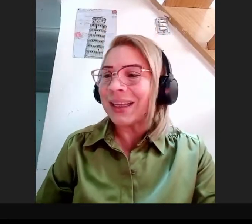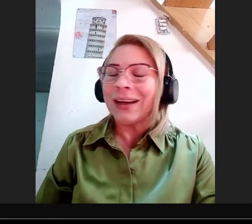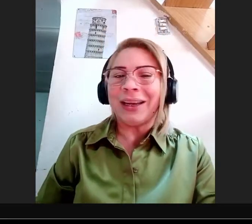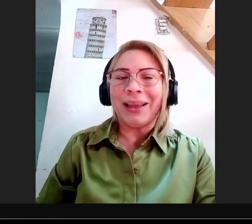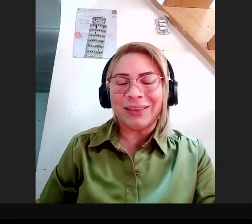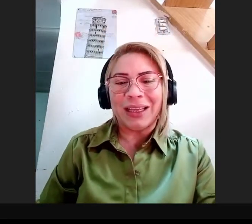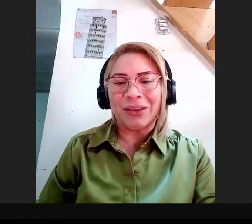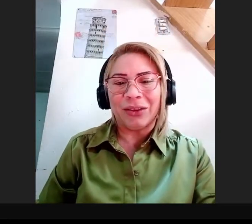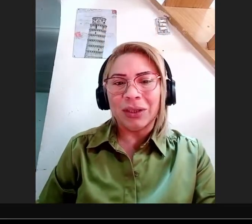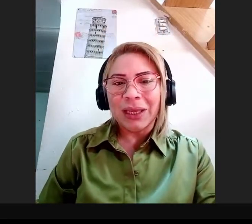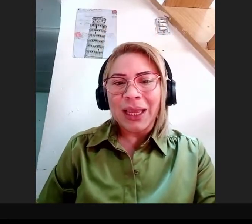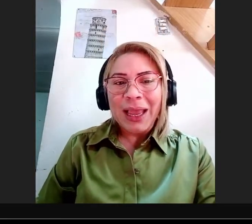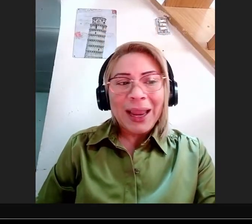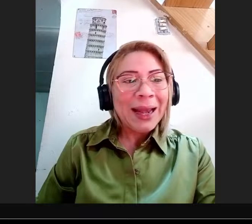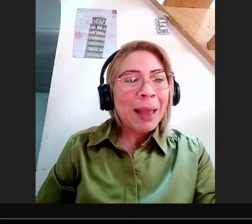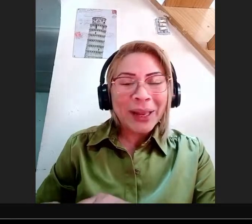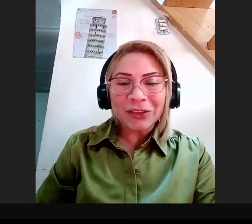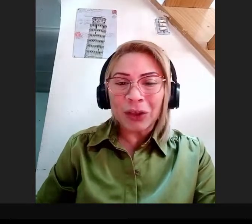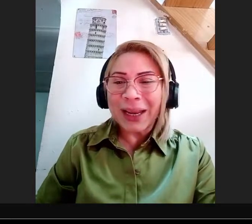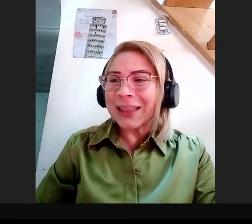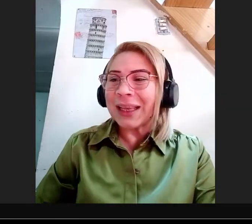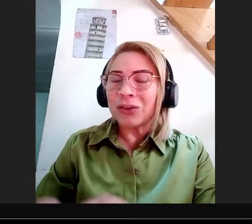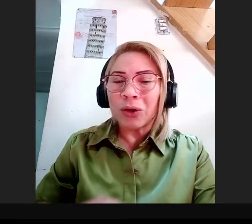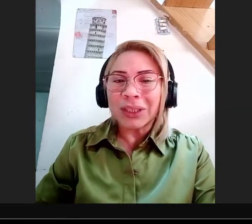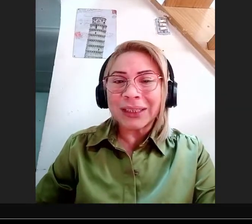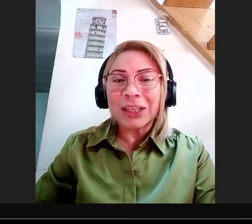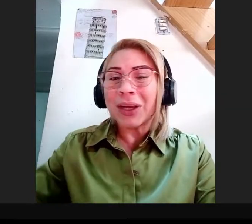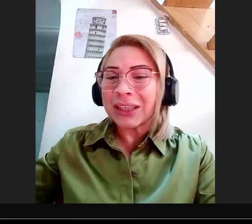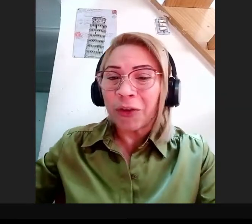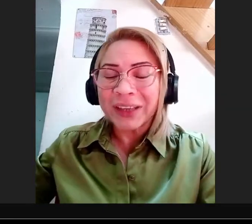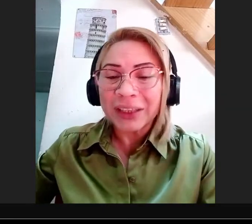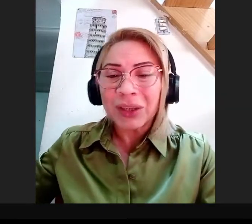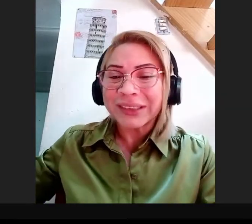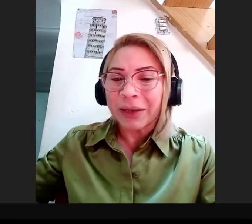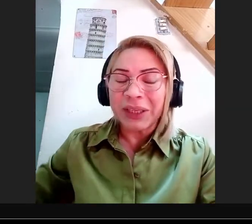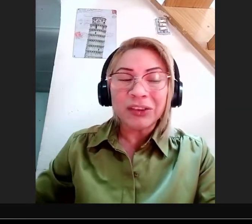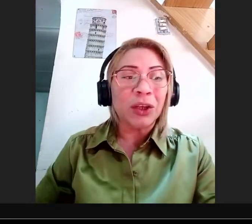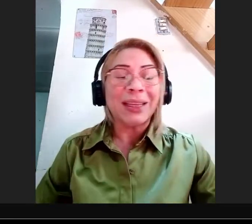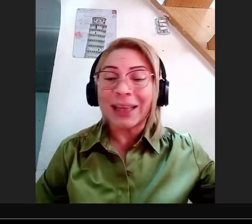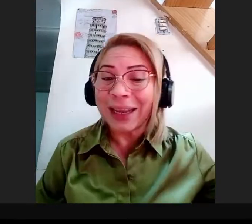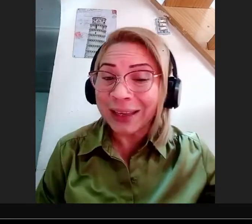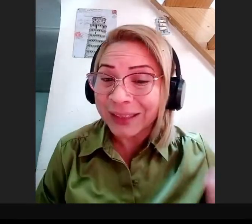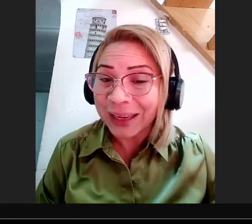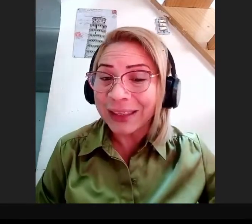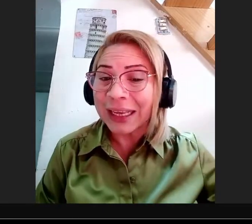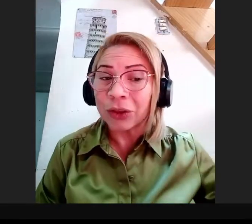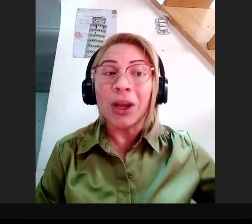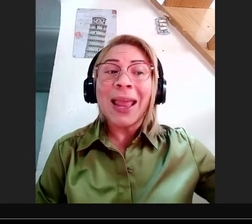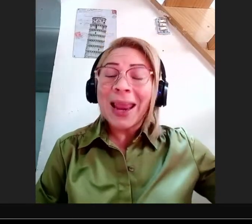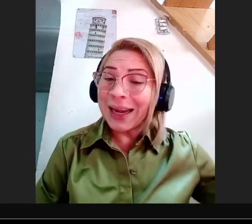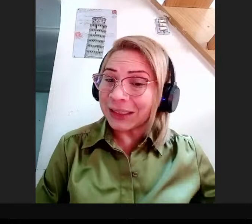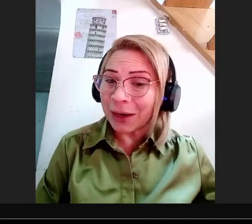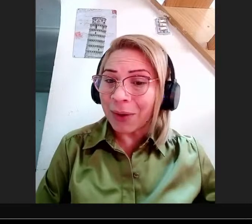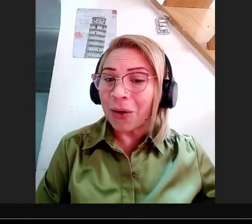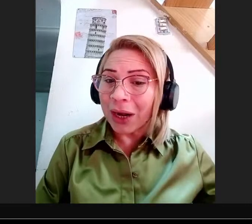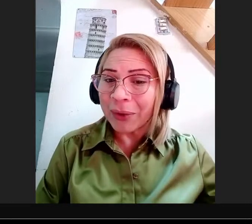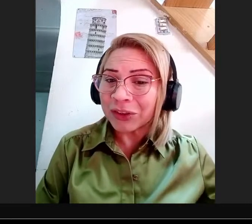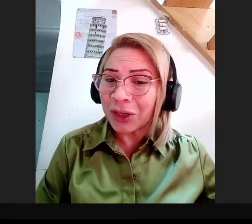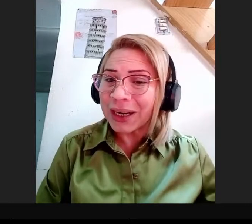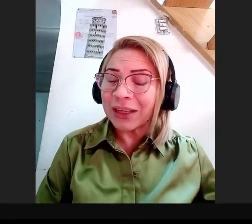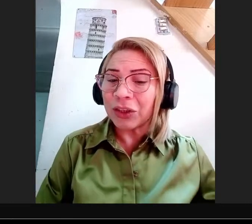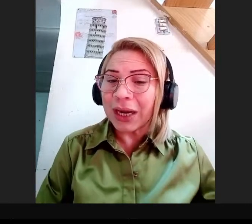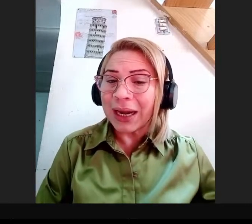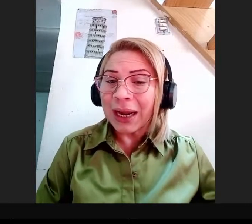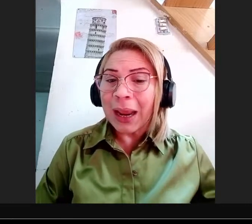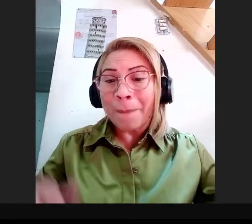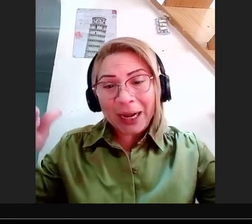being rich. The contractor is the one who's making money. The person who's subcontracting us, who's offering this